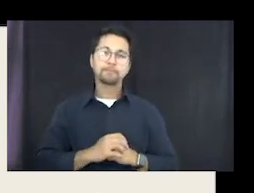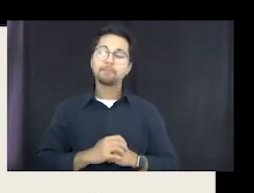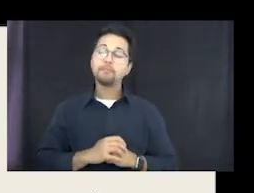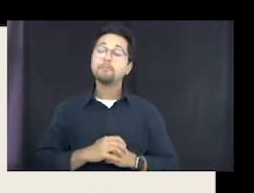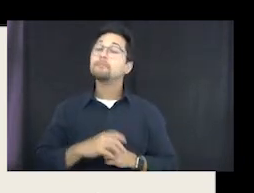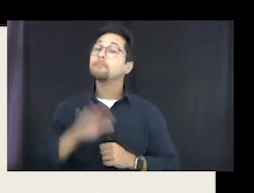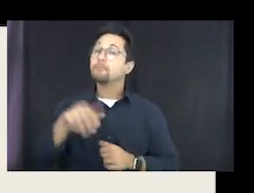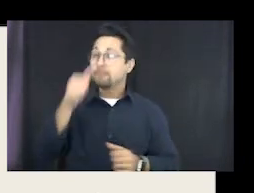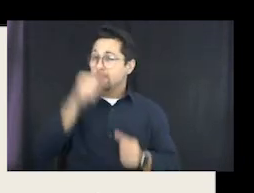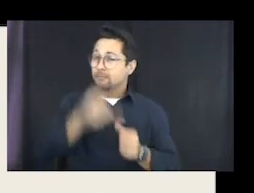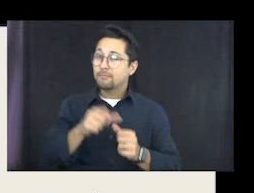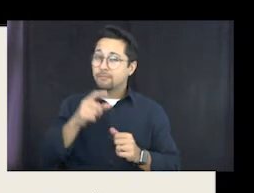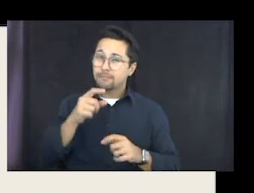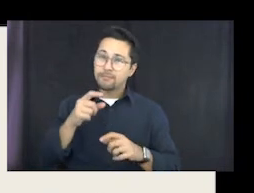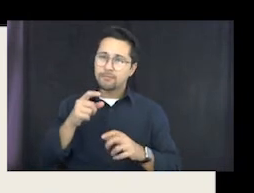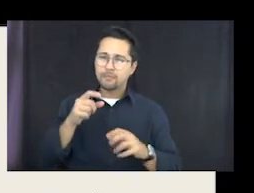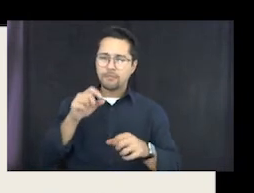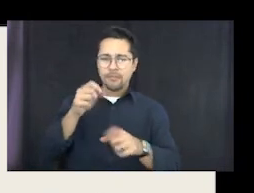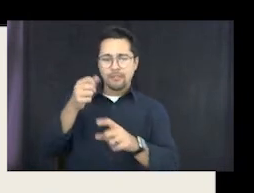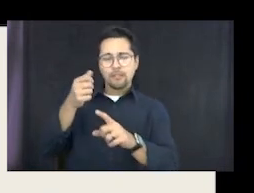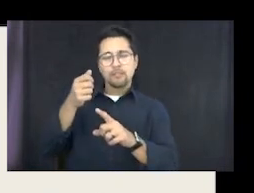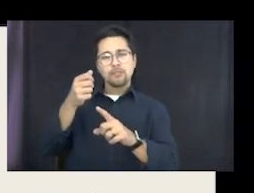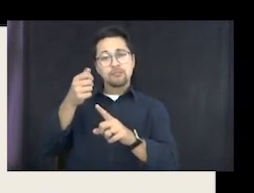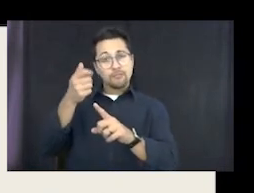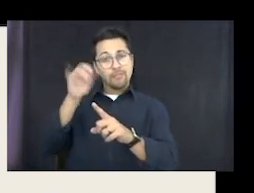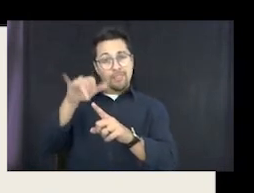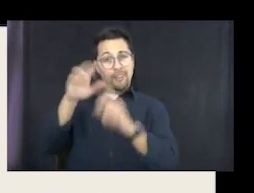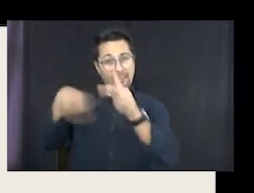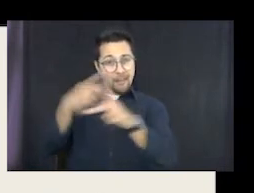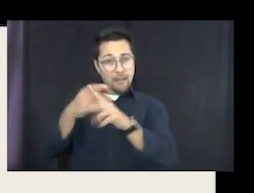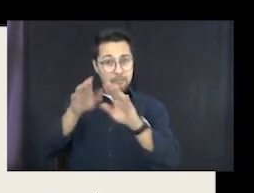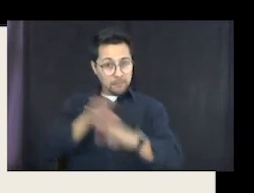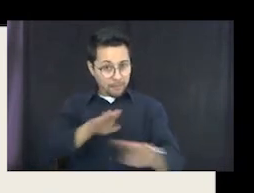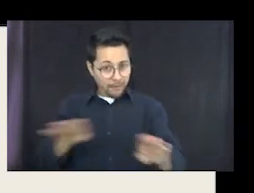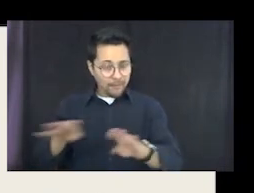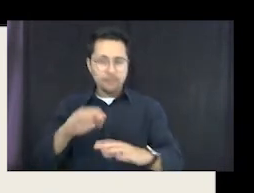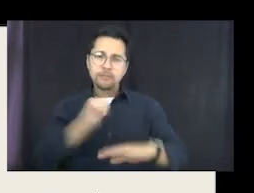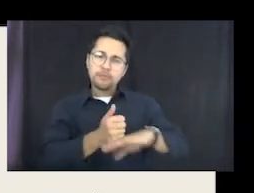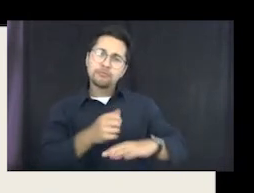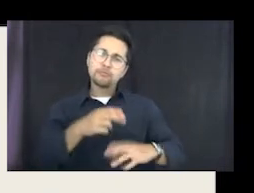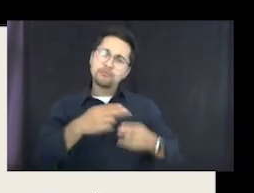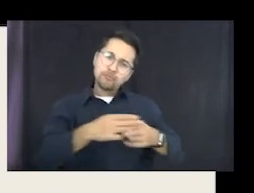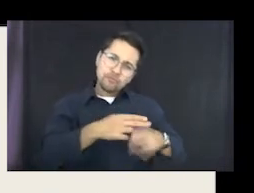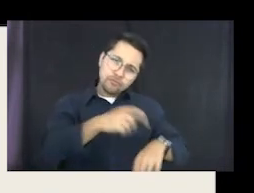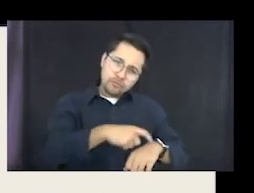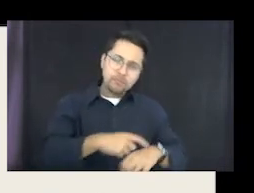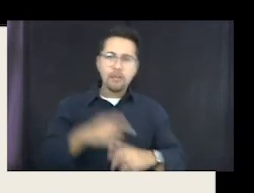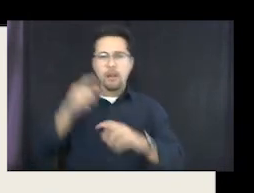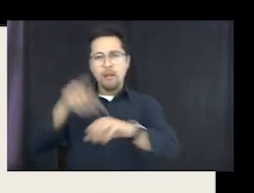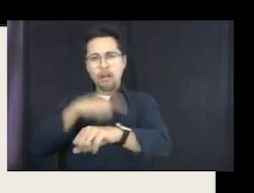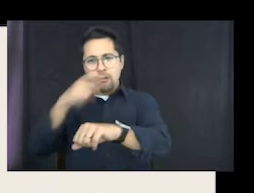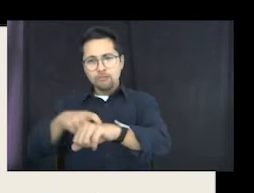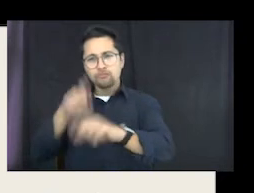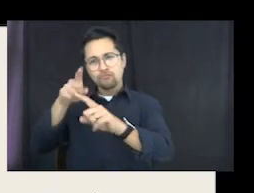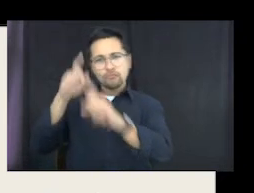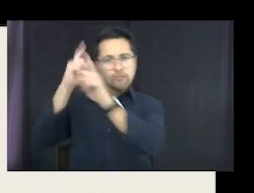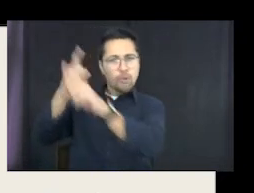Now, when you're working on goal-directed behavior, set short-term and long-term goals, record and track your